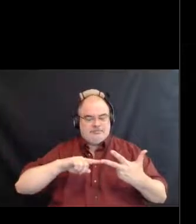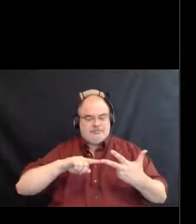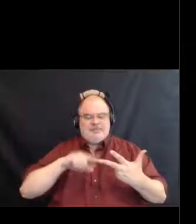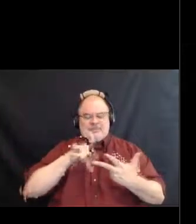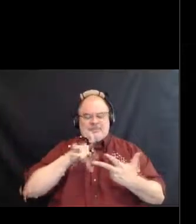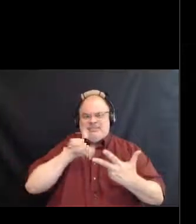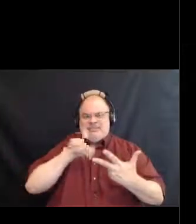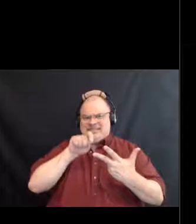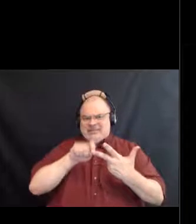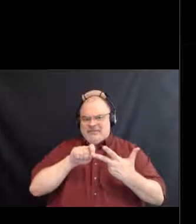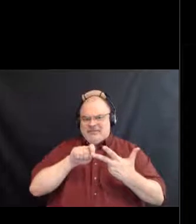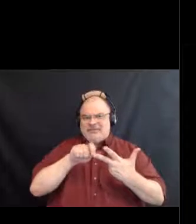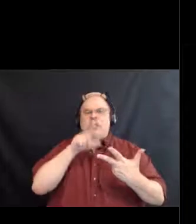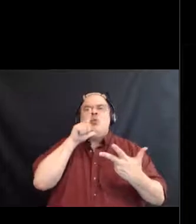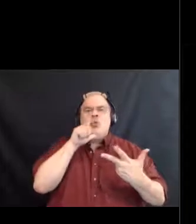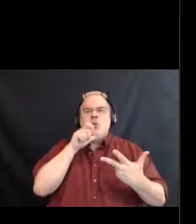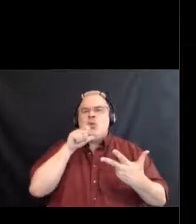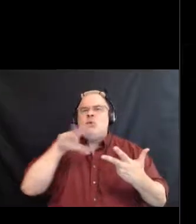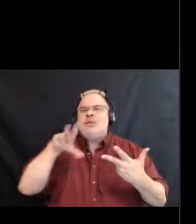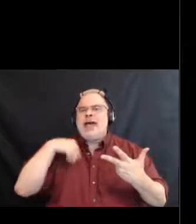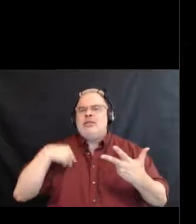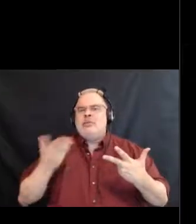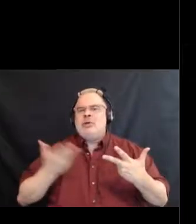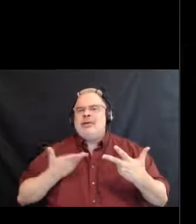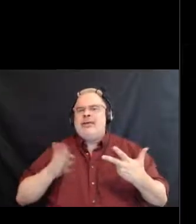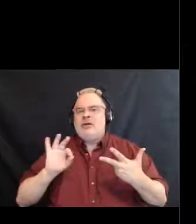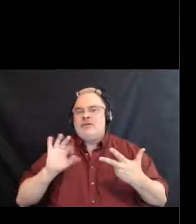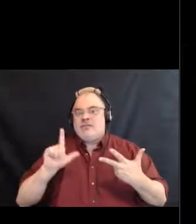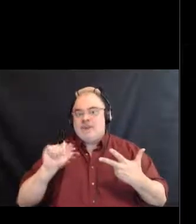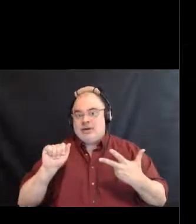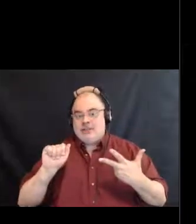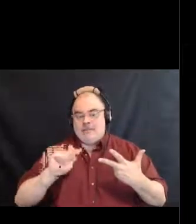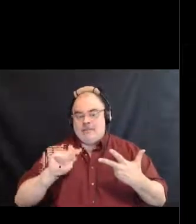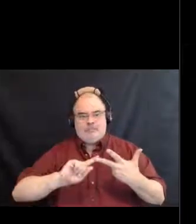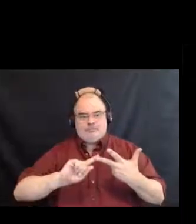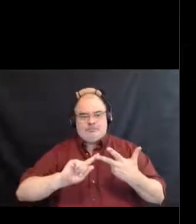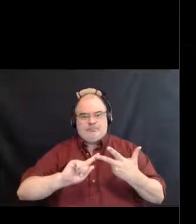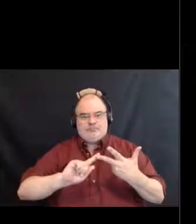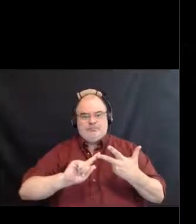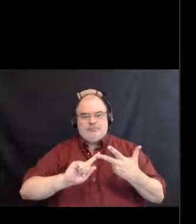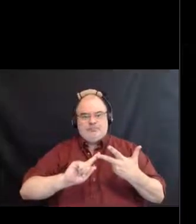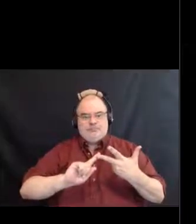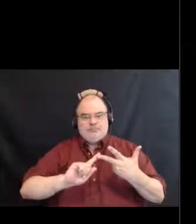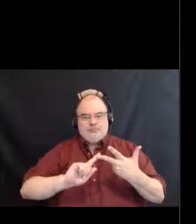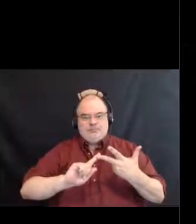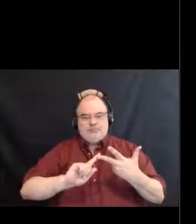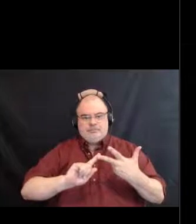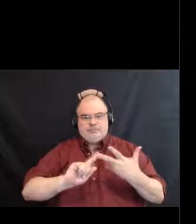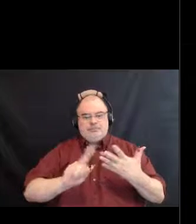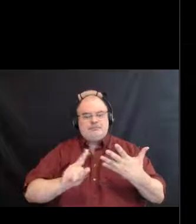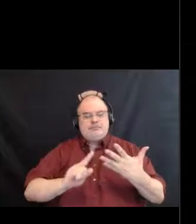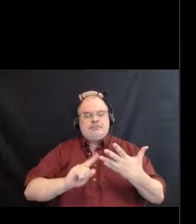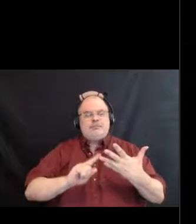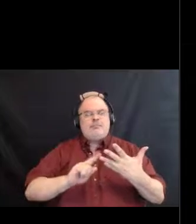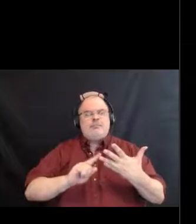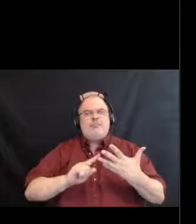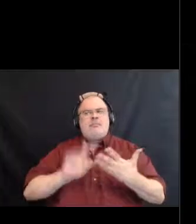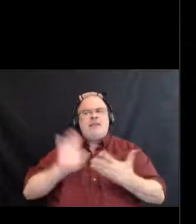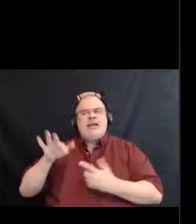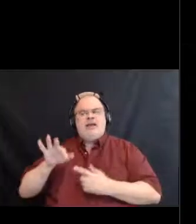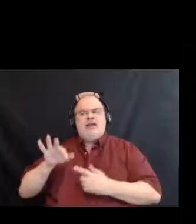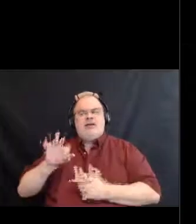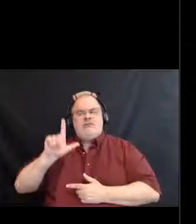specifically who's eligible here in Florida. We'll look at the unique specifics of Florida's ABLE